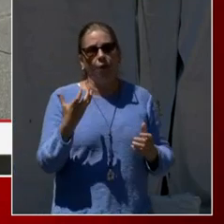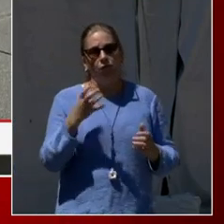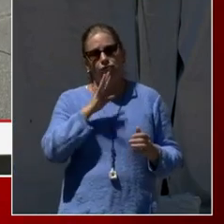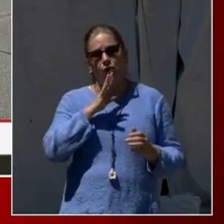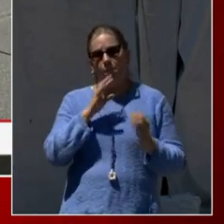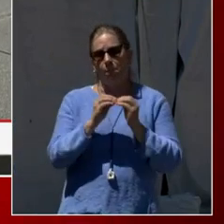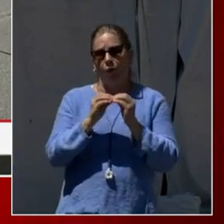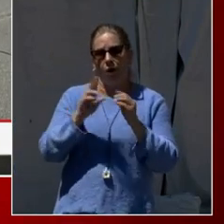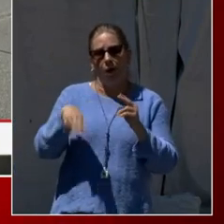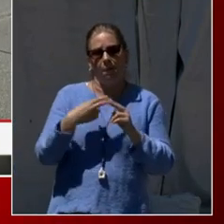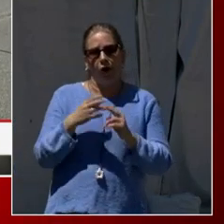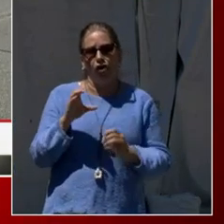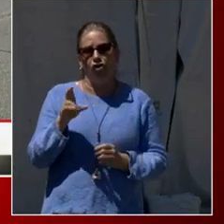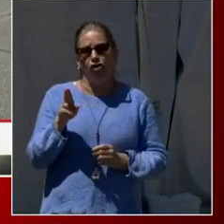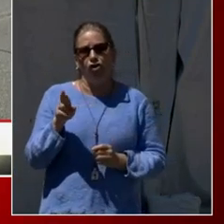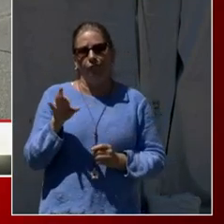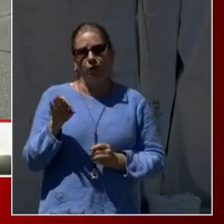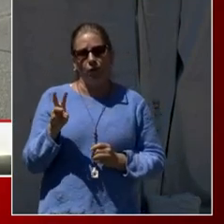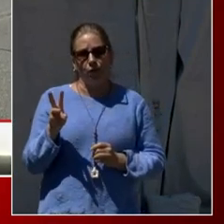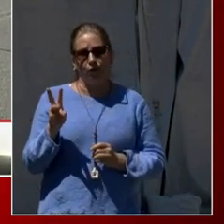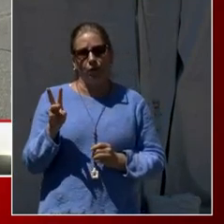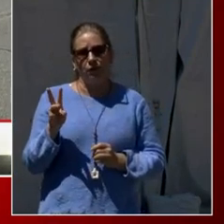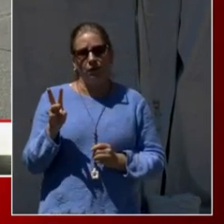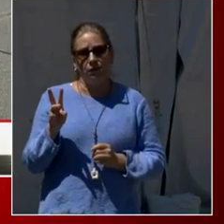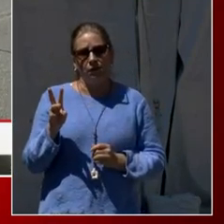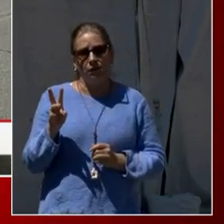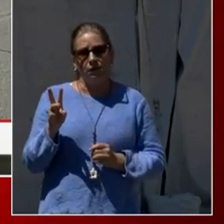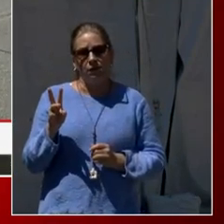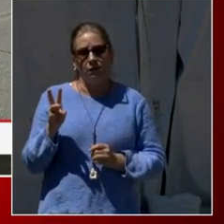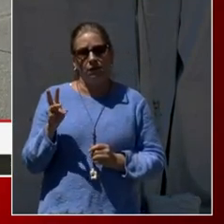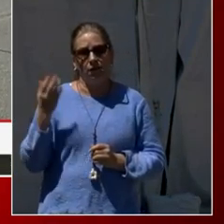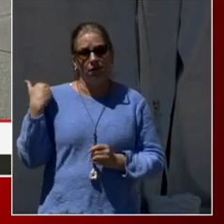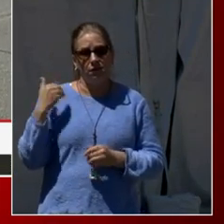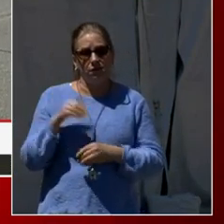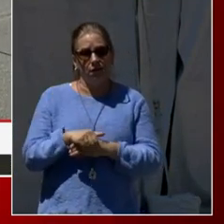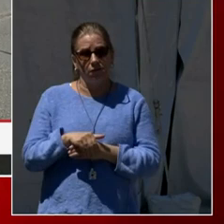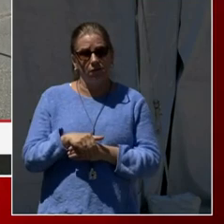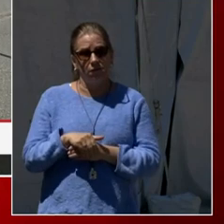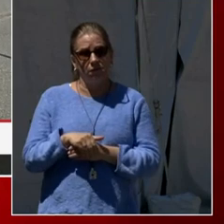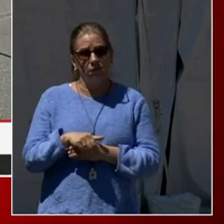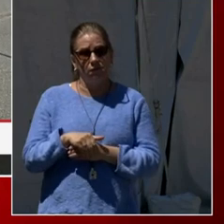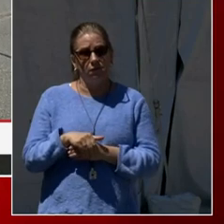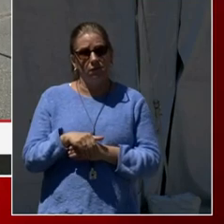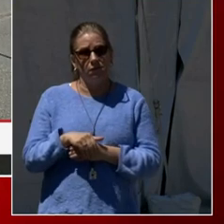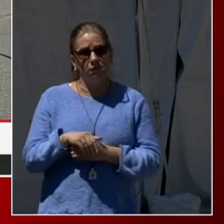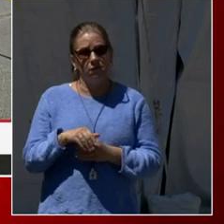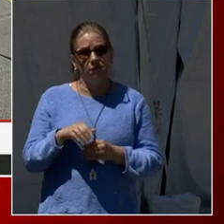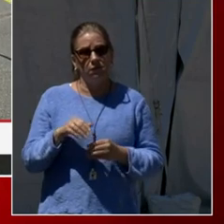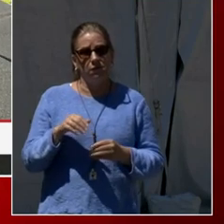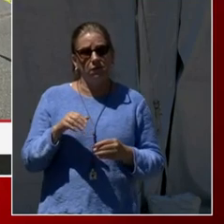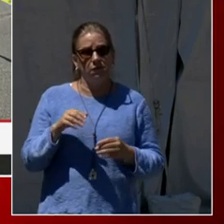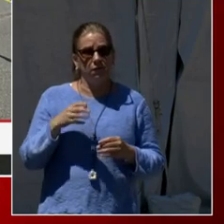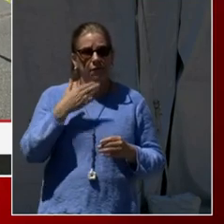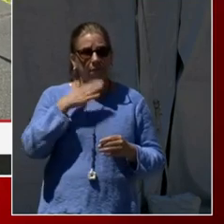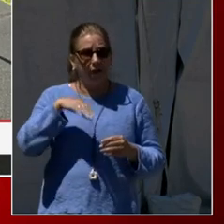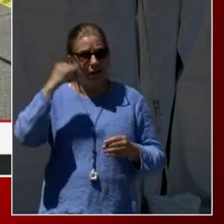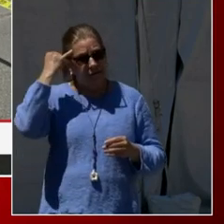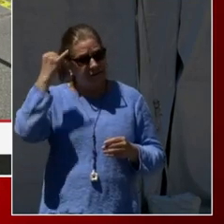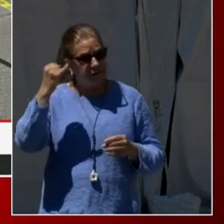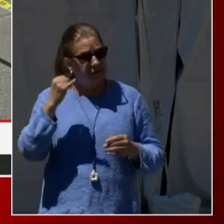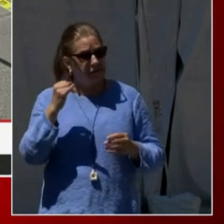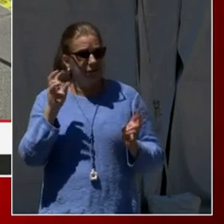early on, you had indicated it would not be a good idea yesterday at one point to issue a curfew because you were under the impression that